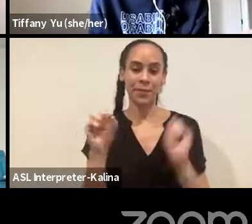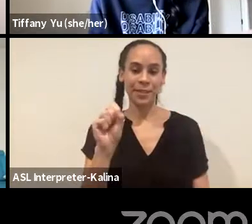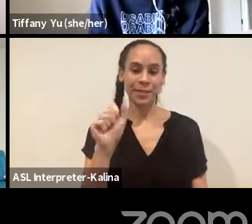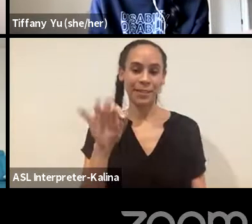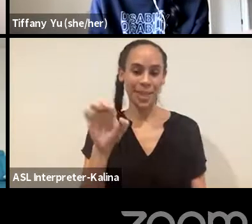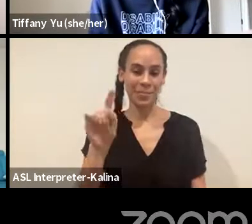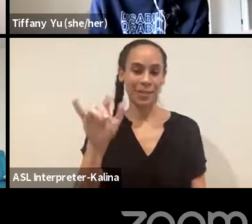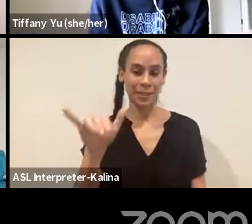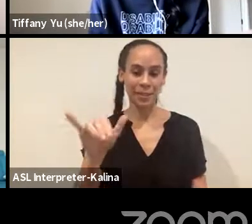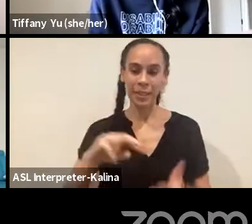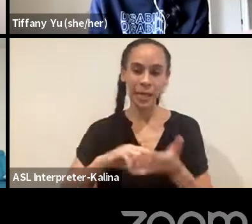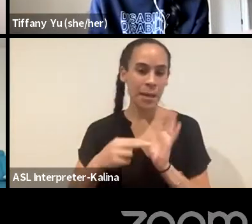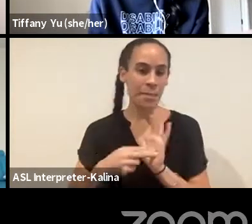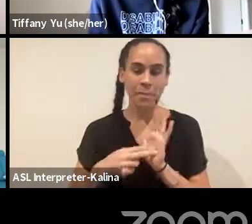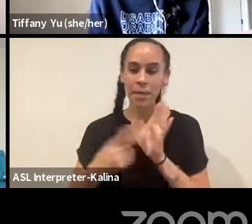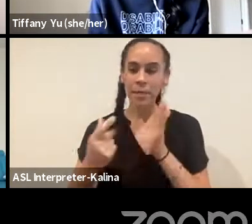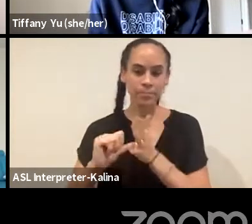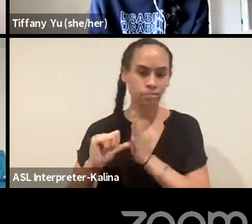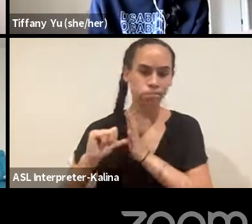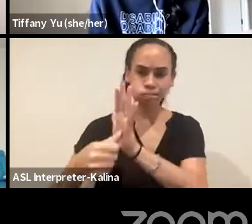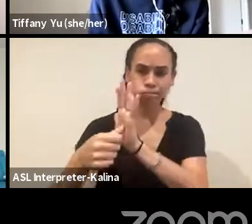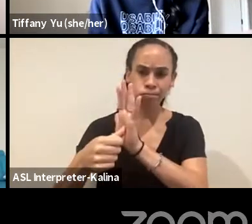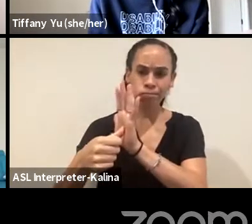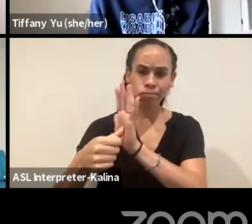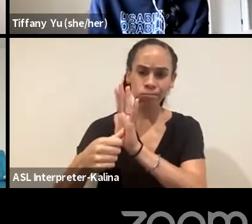means amplification.